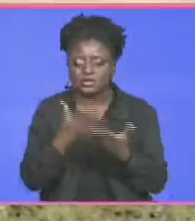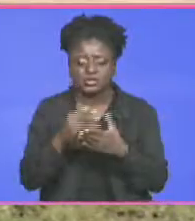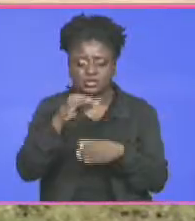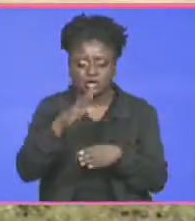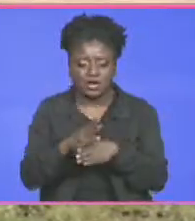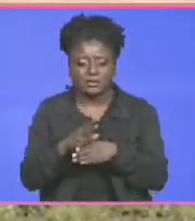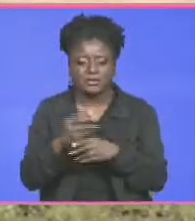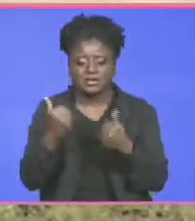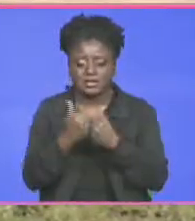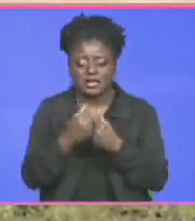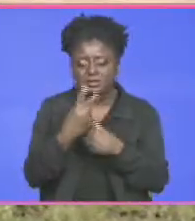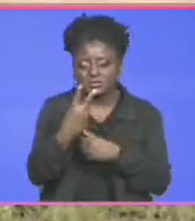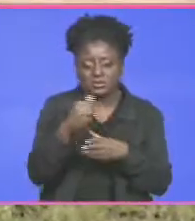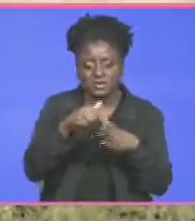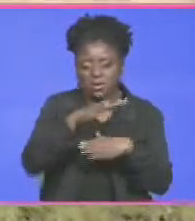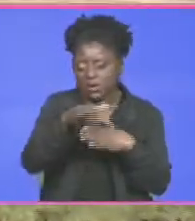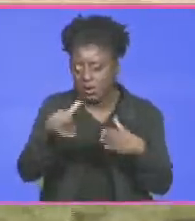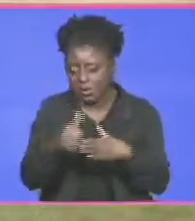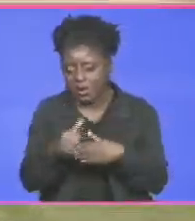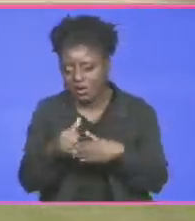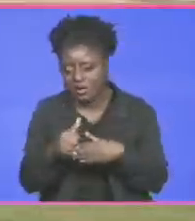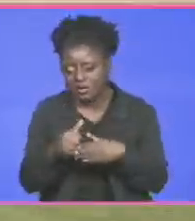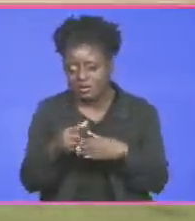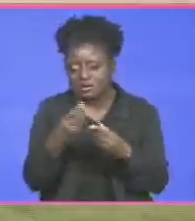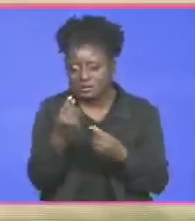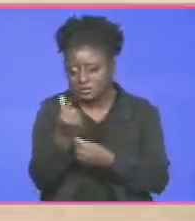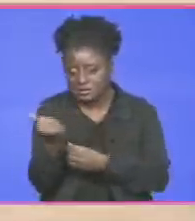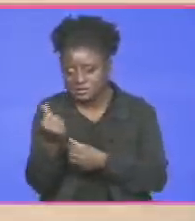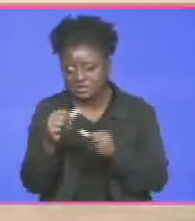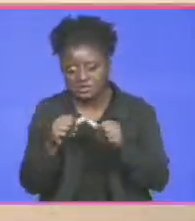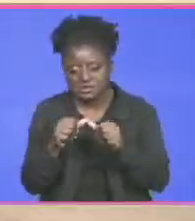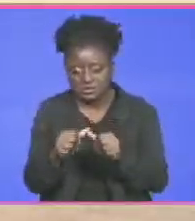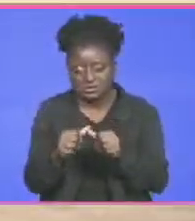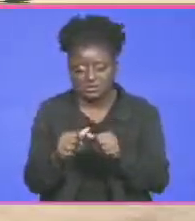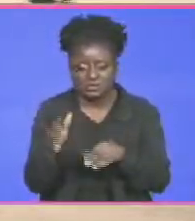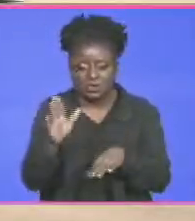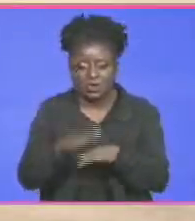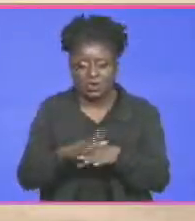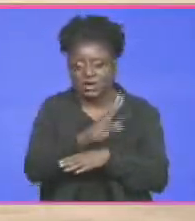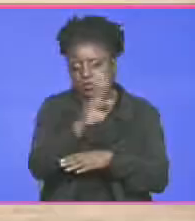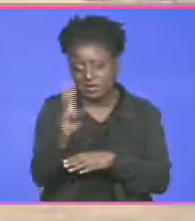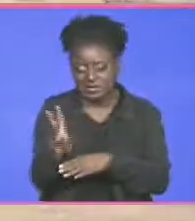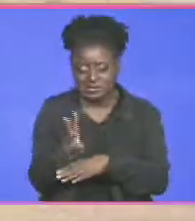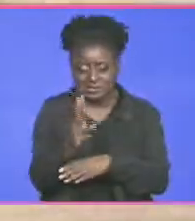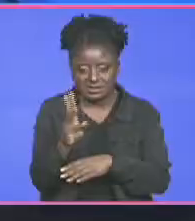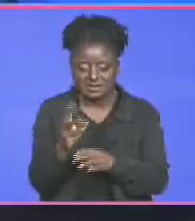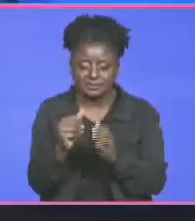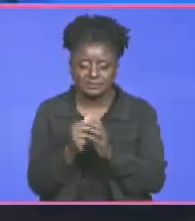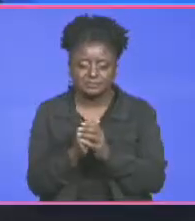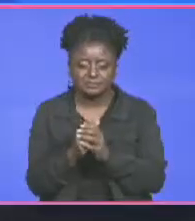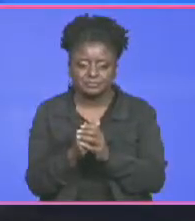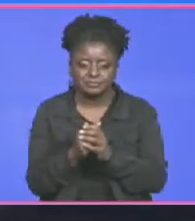2 and all series will resume on Wednesday. Reporting for ZNS Total Sports, I am Julian Gibson.